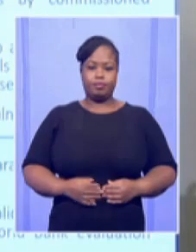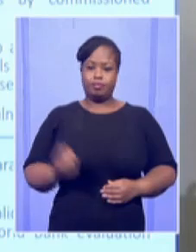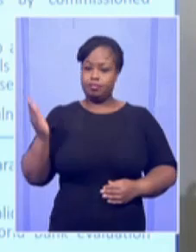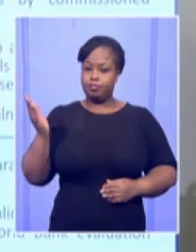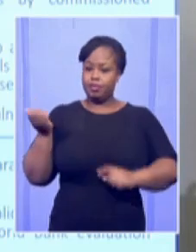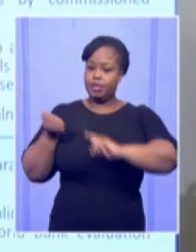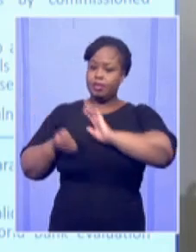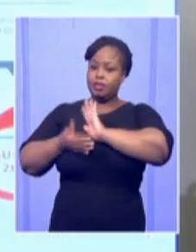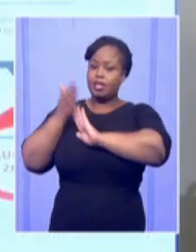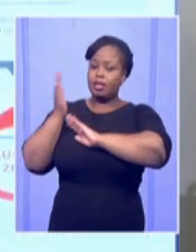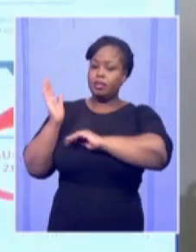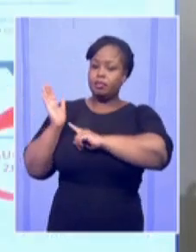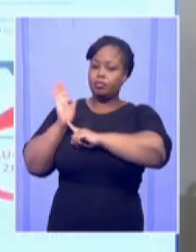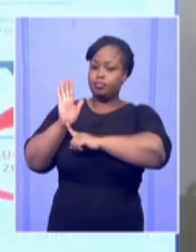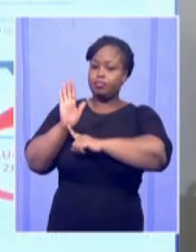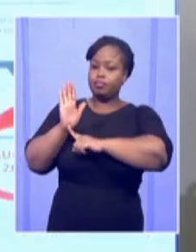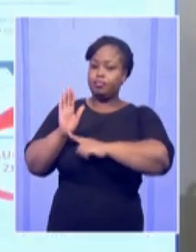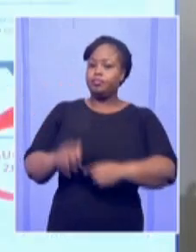please.